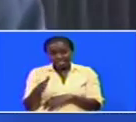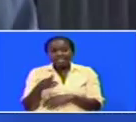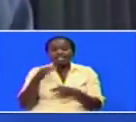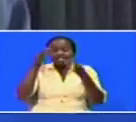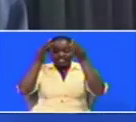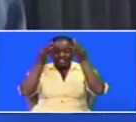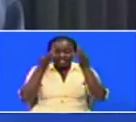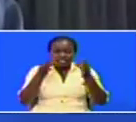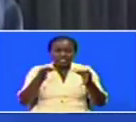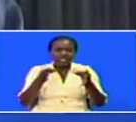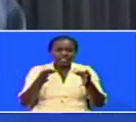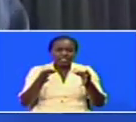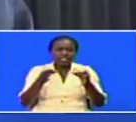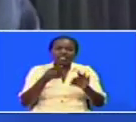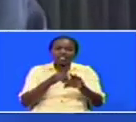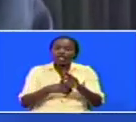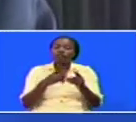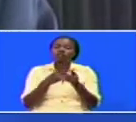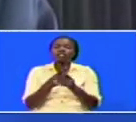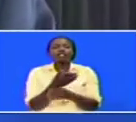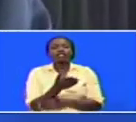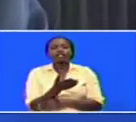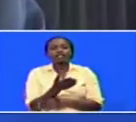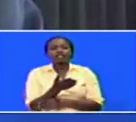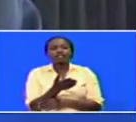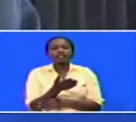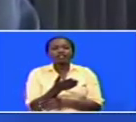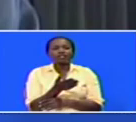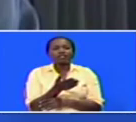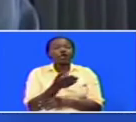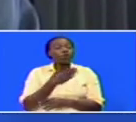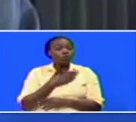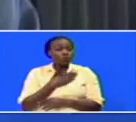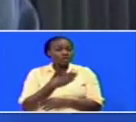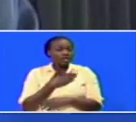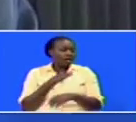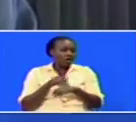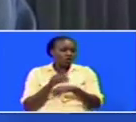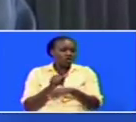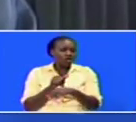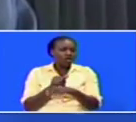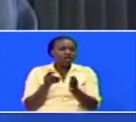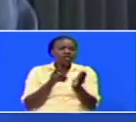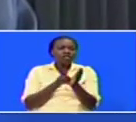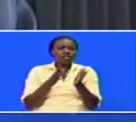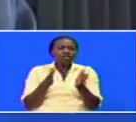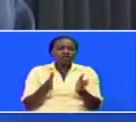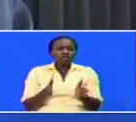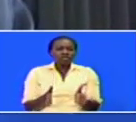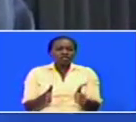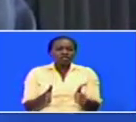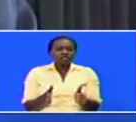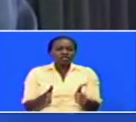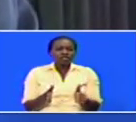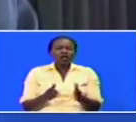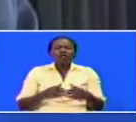decided when we were in the meeting. We are calling upon the doctors to